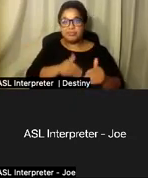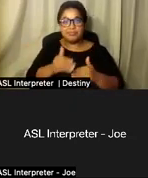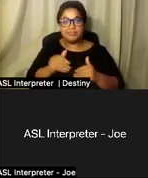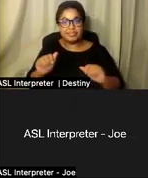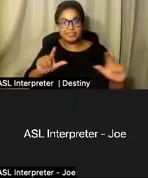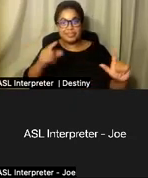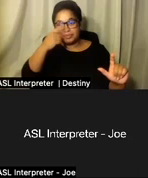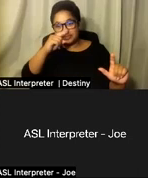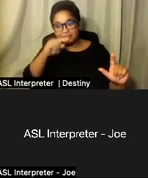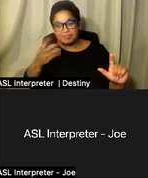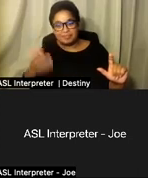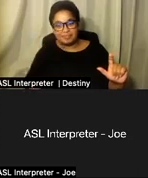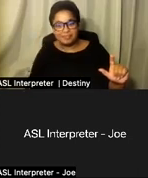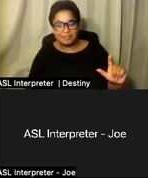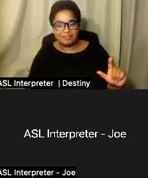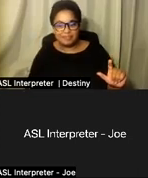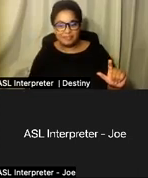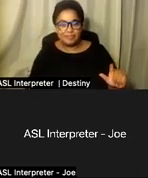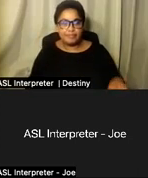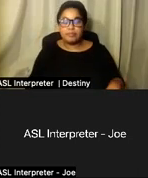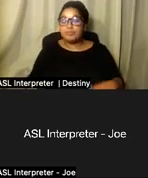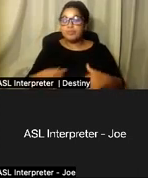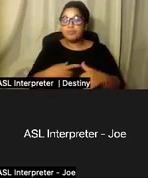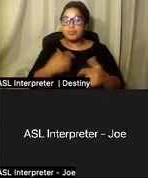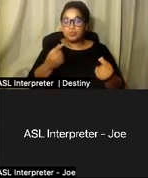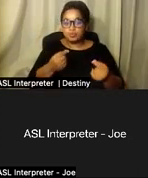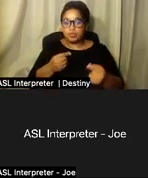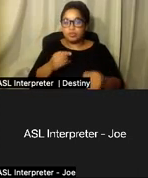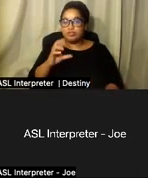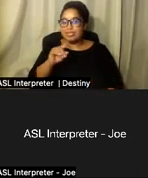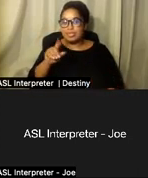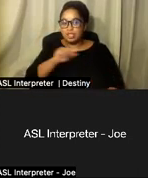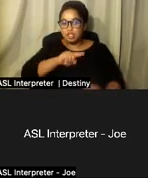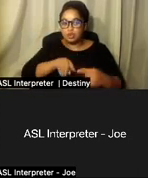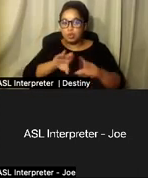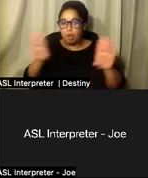slide. So we're going to start by securing the credenza to the wall.